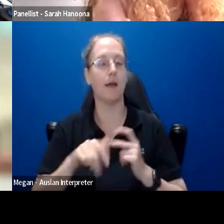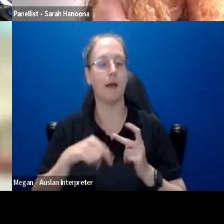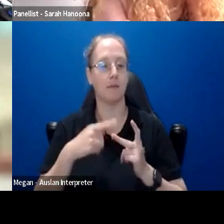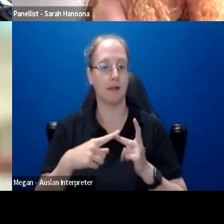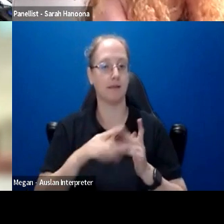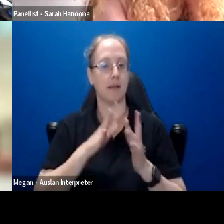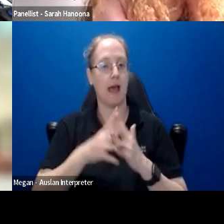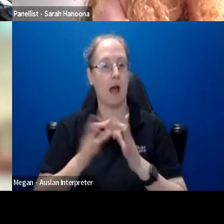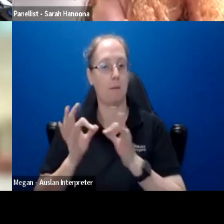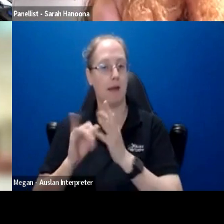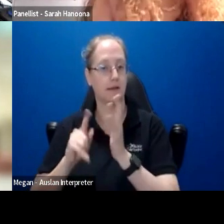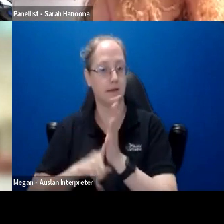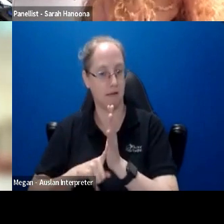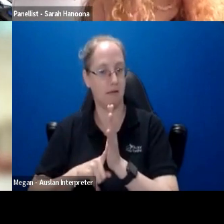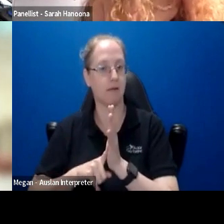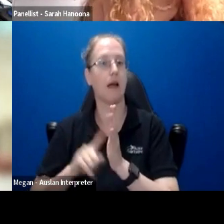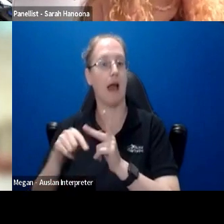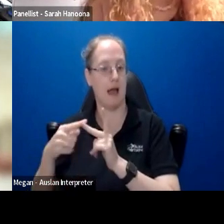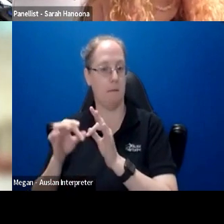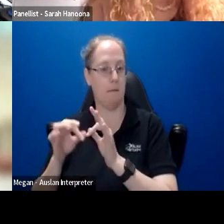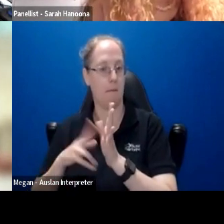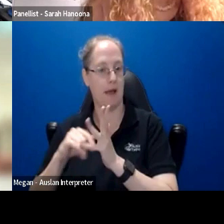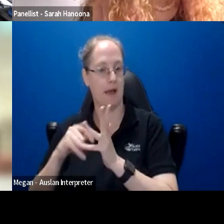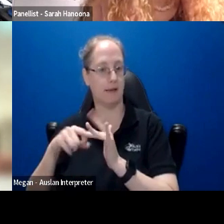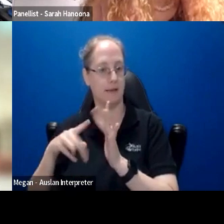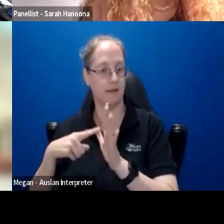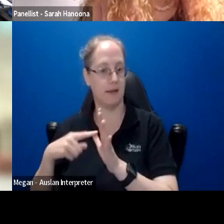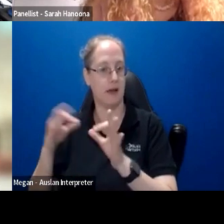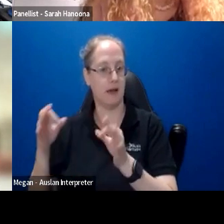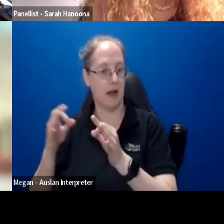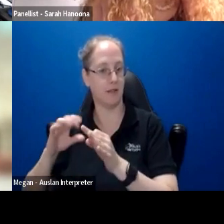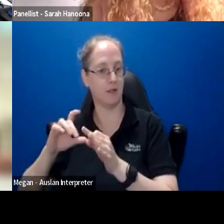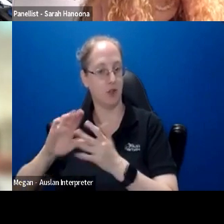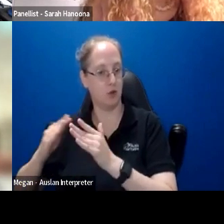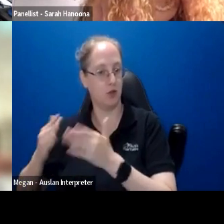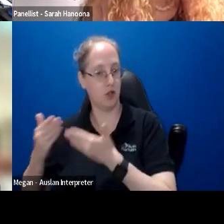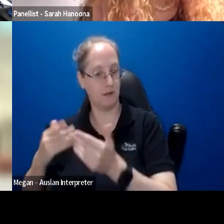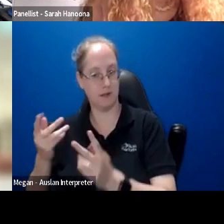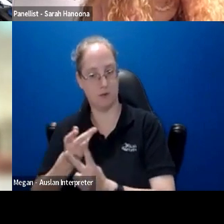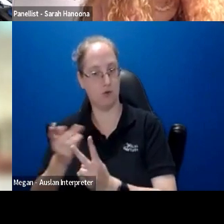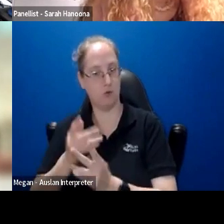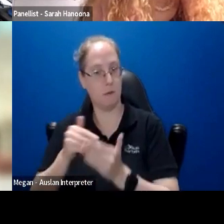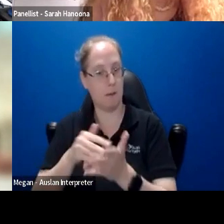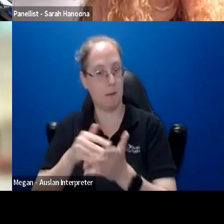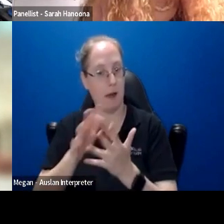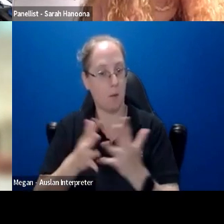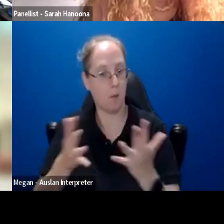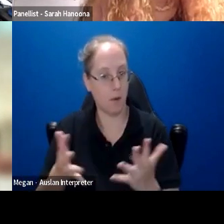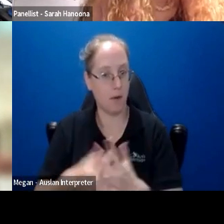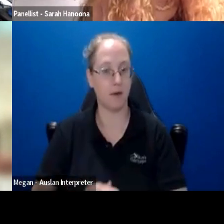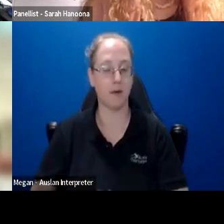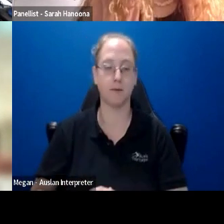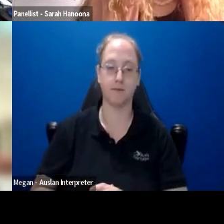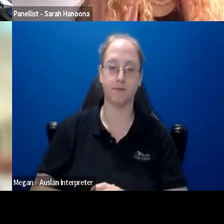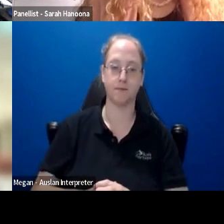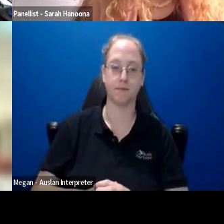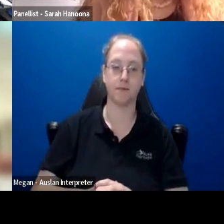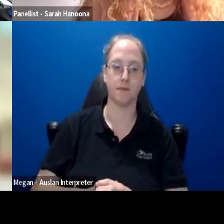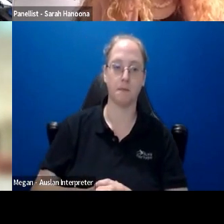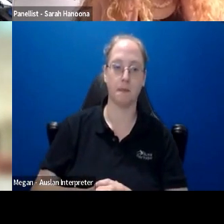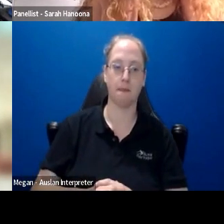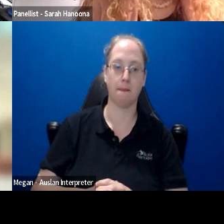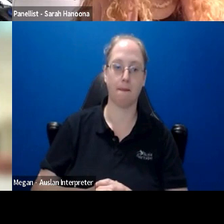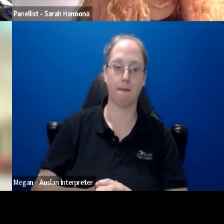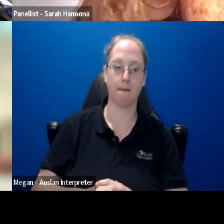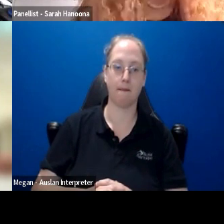the Brotherhood of St Laurence and Banksia Gardens Community Services help you? To be honest,